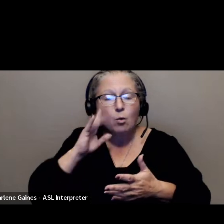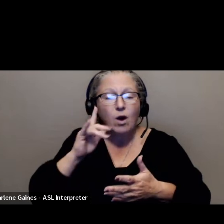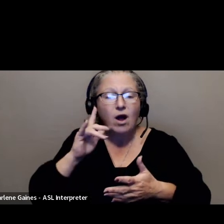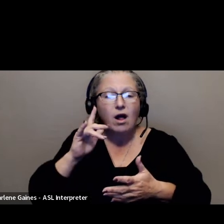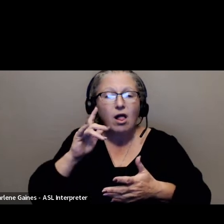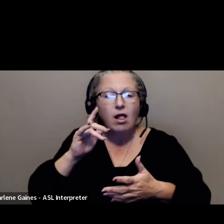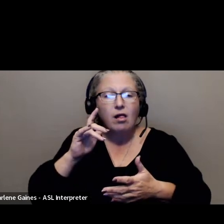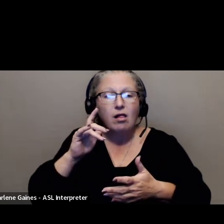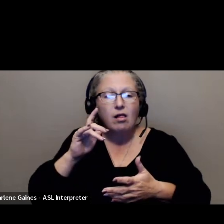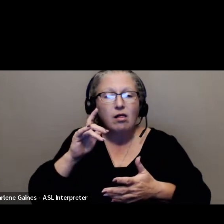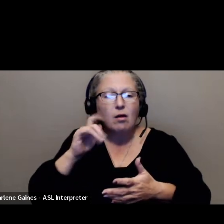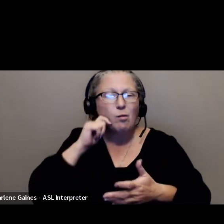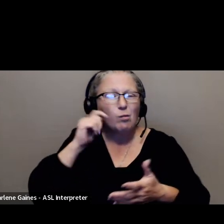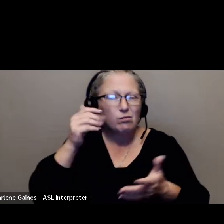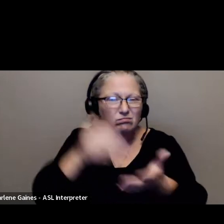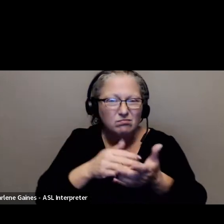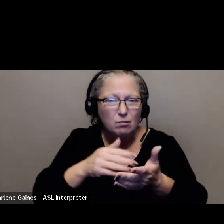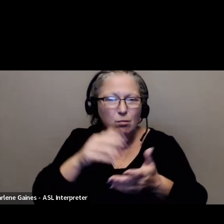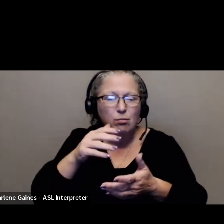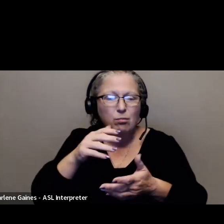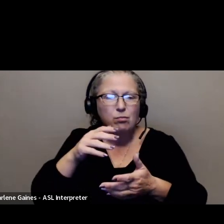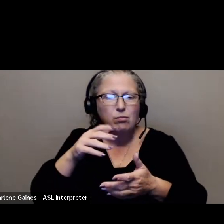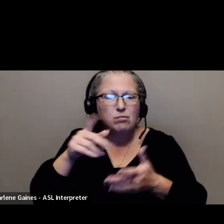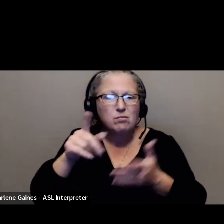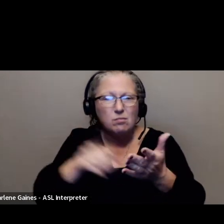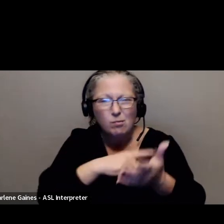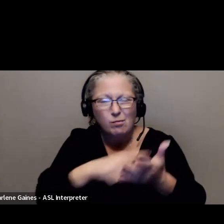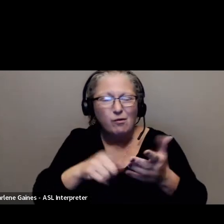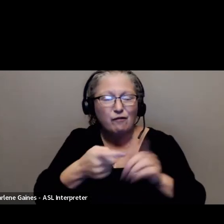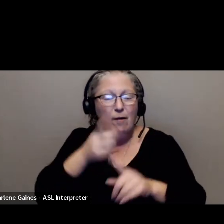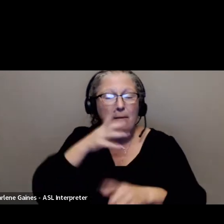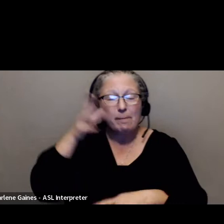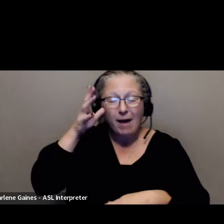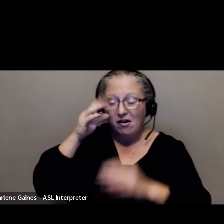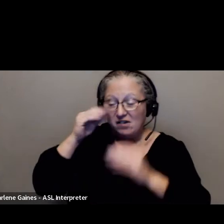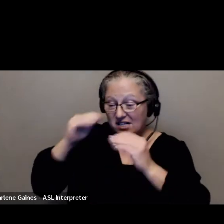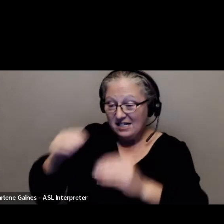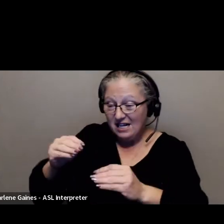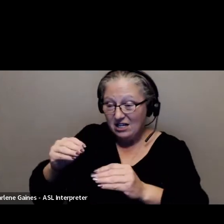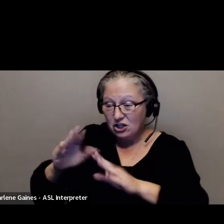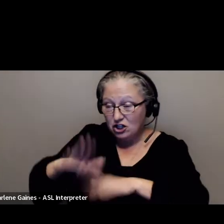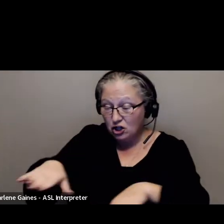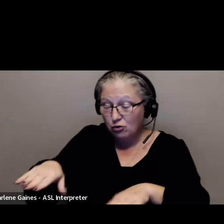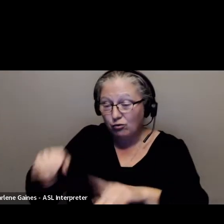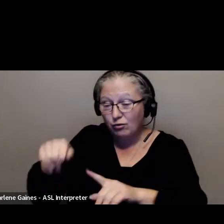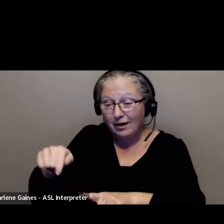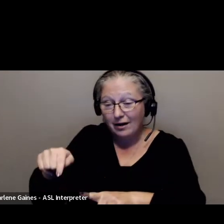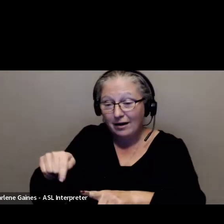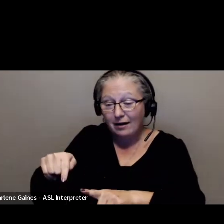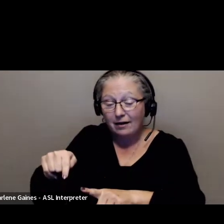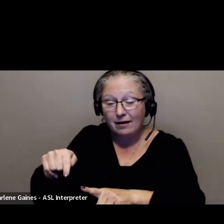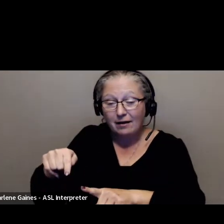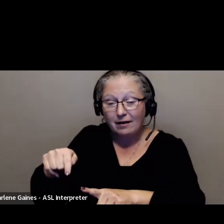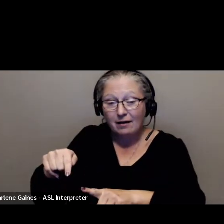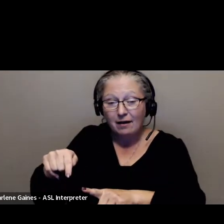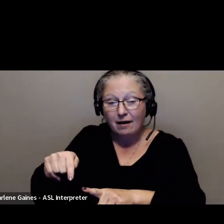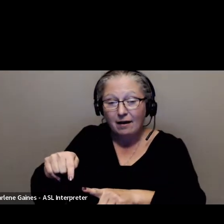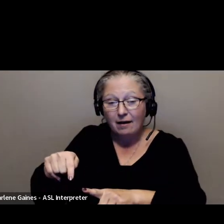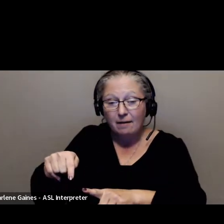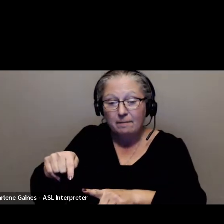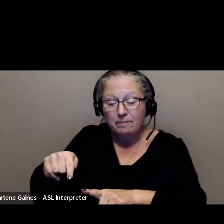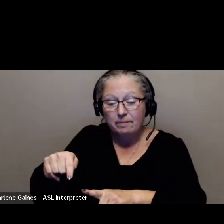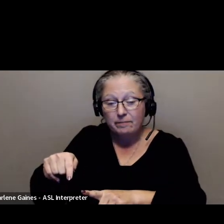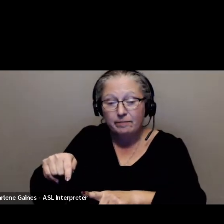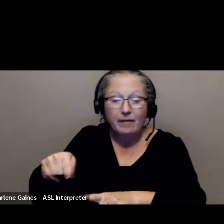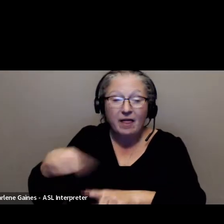come down from their parents, and then they will teach their children, and that